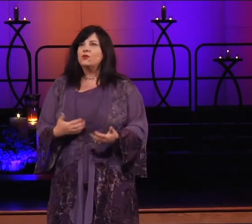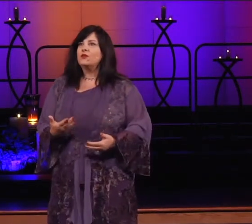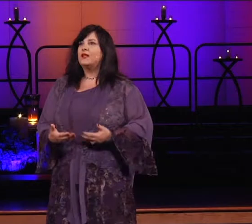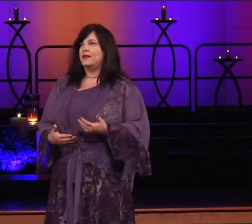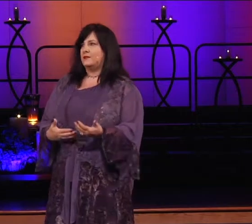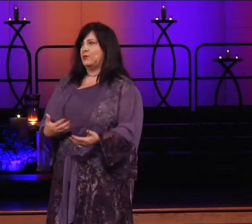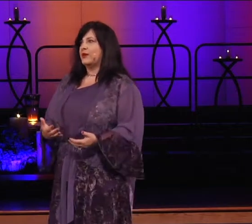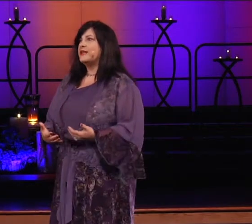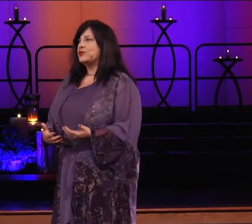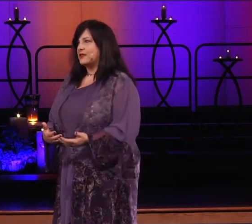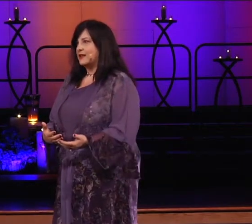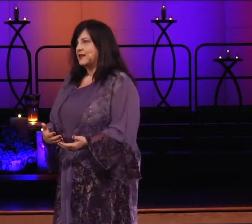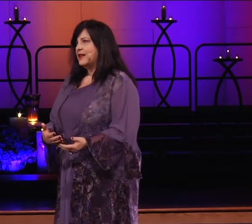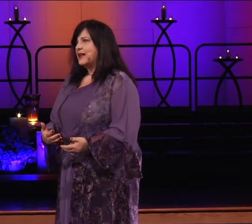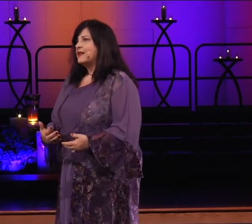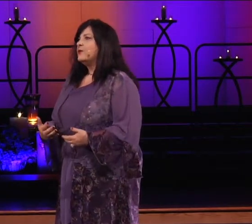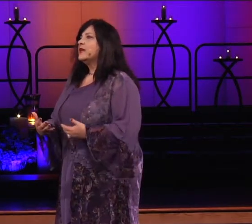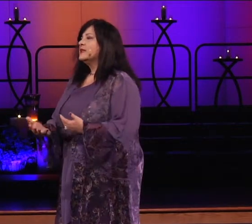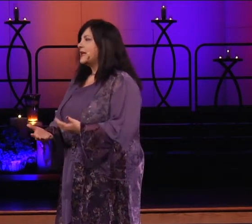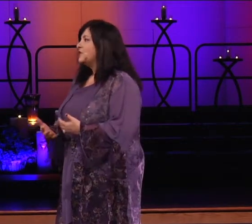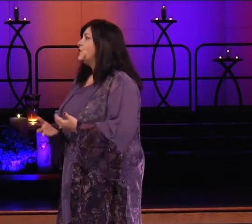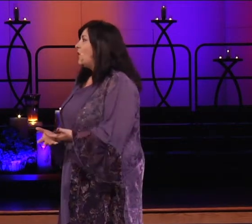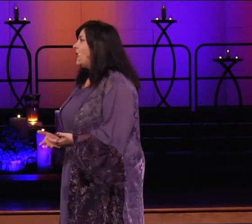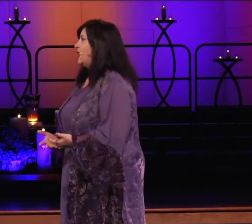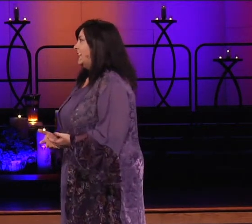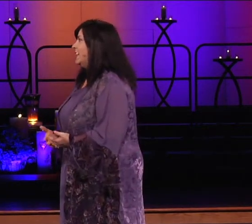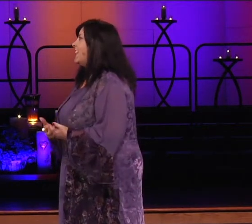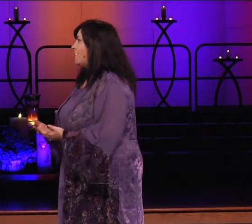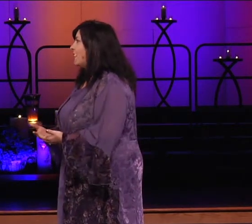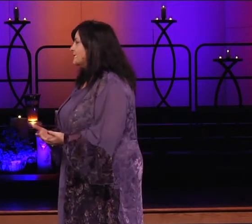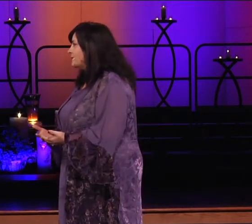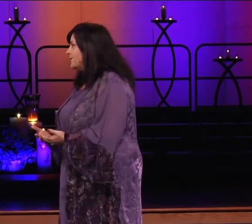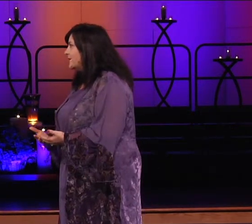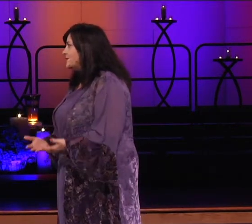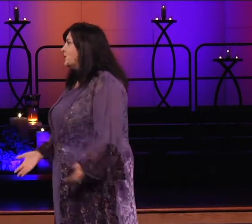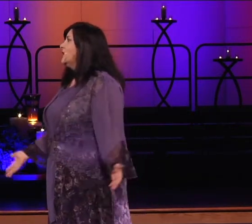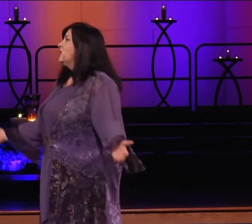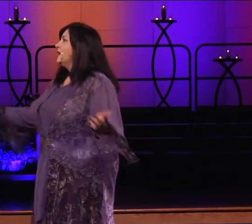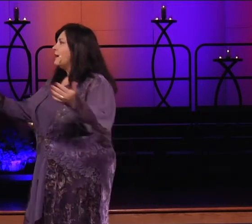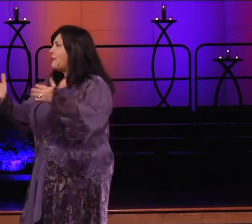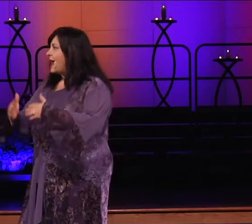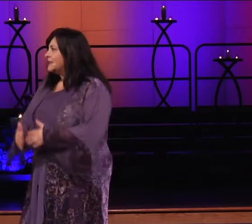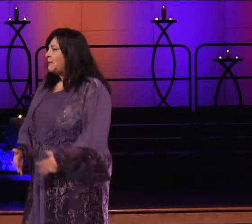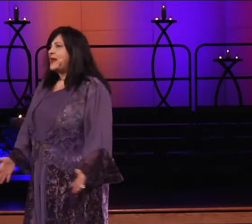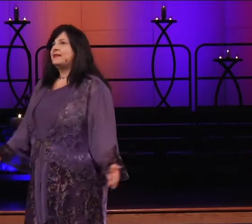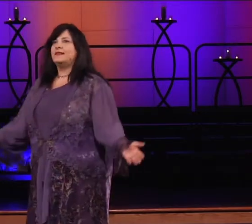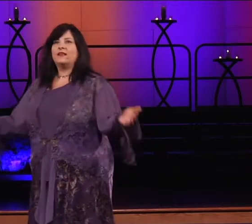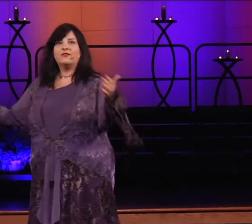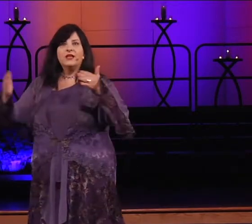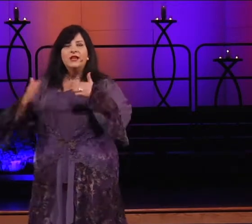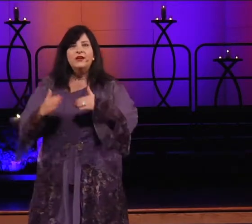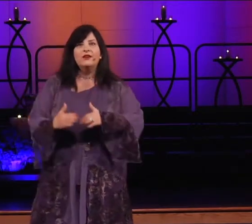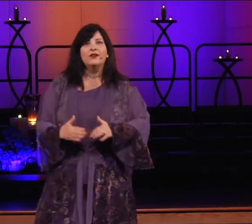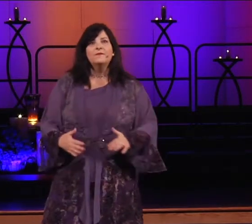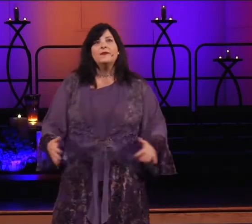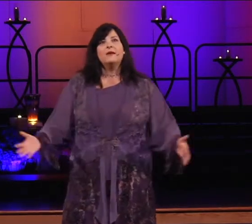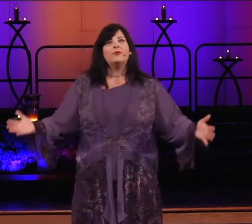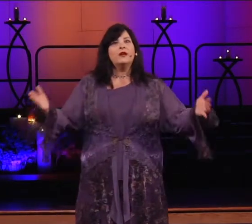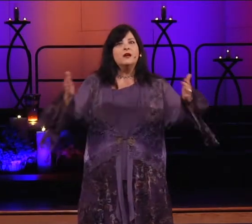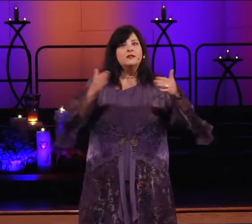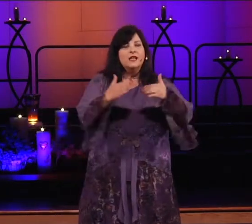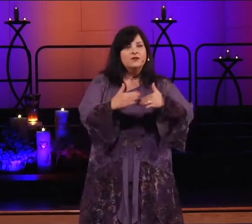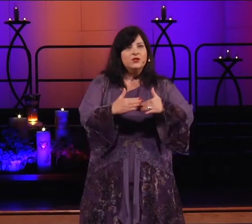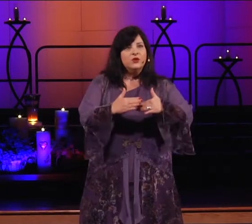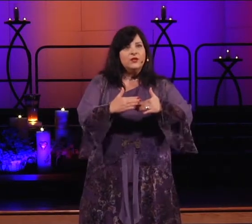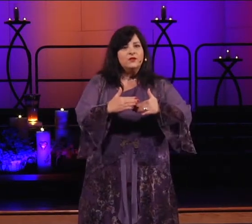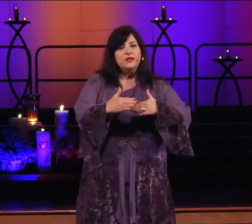this eternal exploration, and that we can take joy in that possibility. So we come back to basics every year and